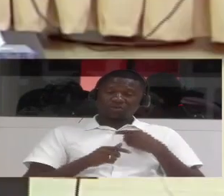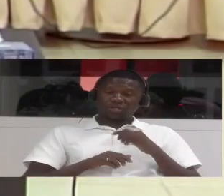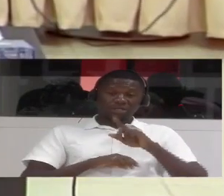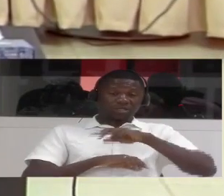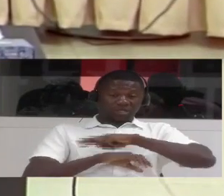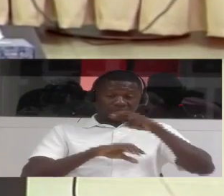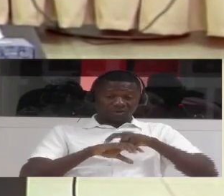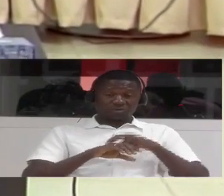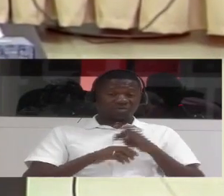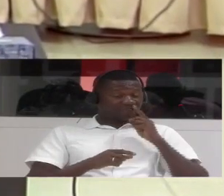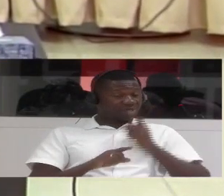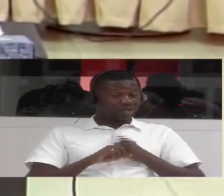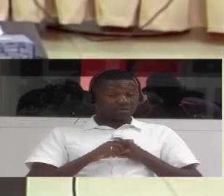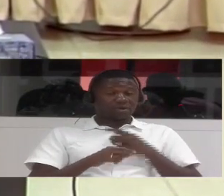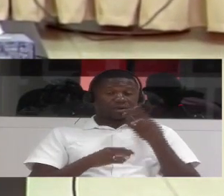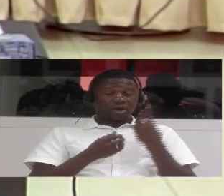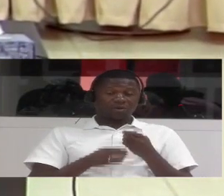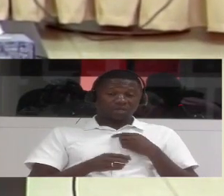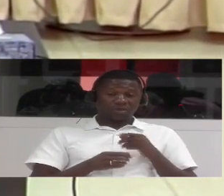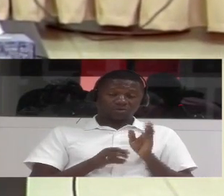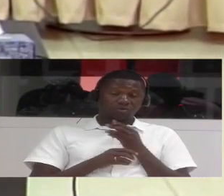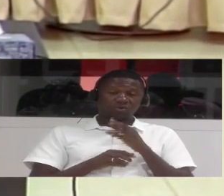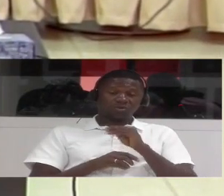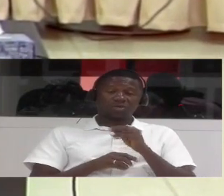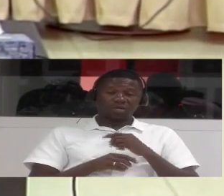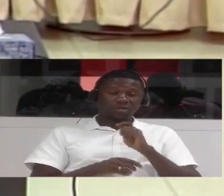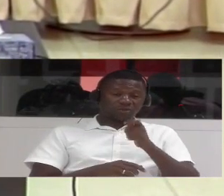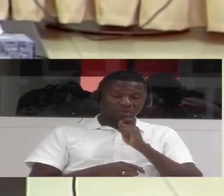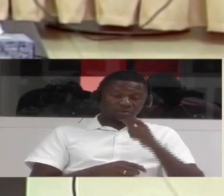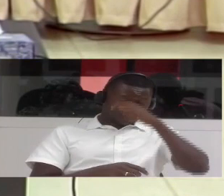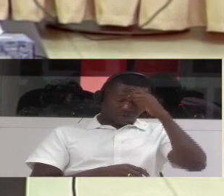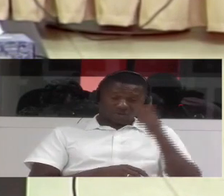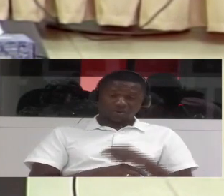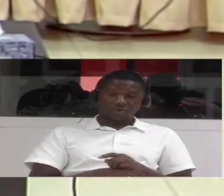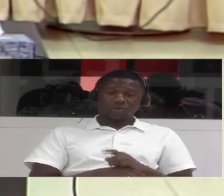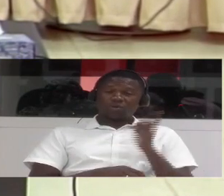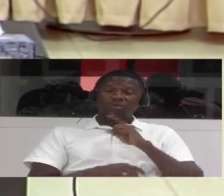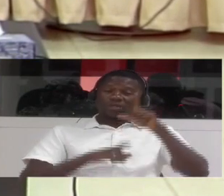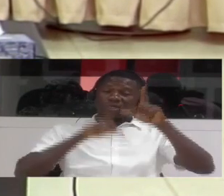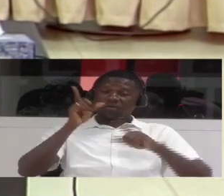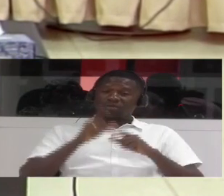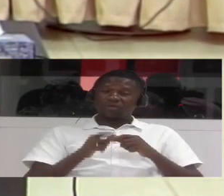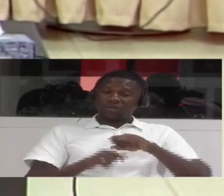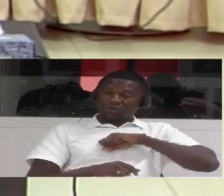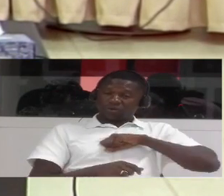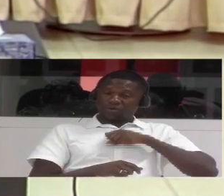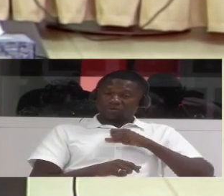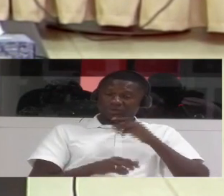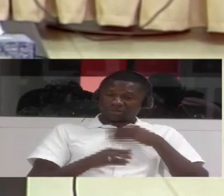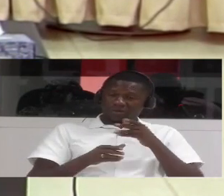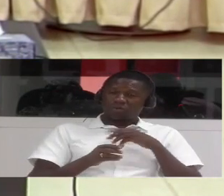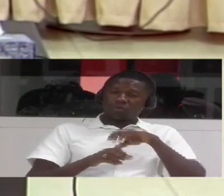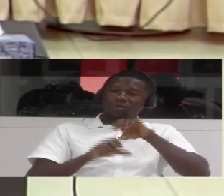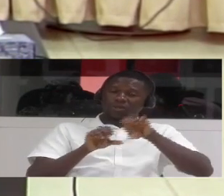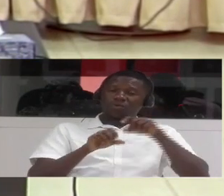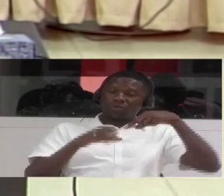careful about how they go about their journalistic work. What was the level of self-censorship, if it existed at all, within the community,